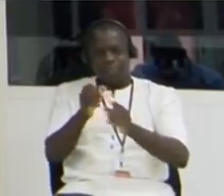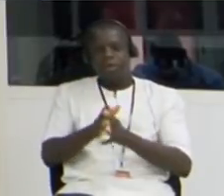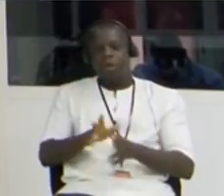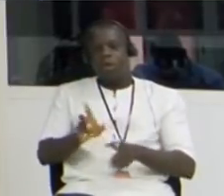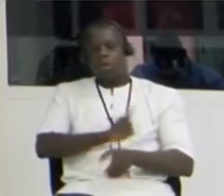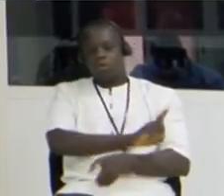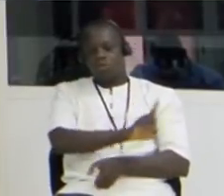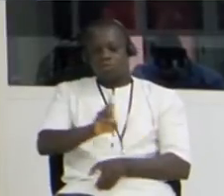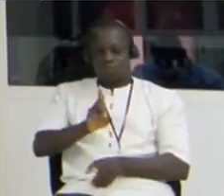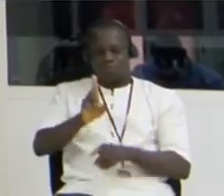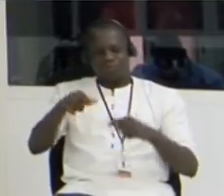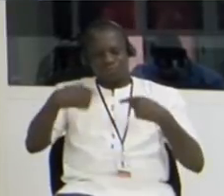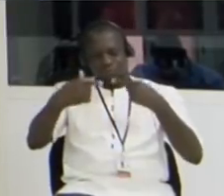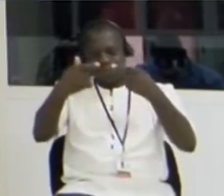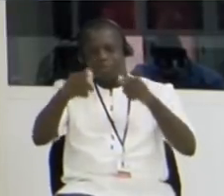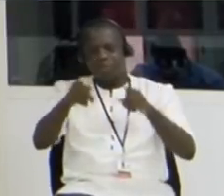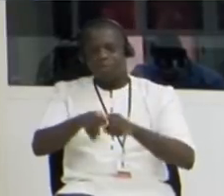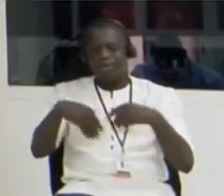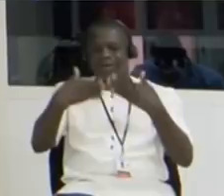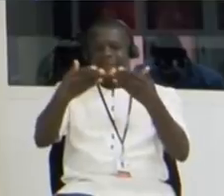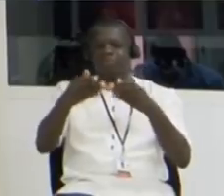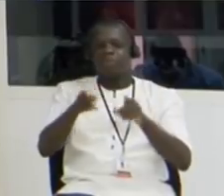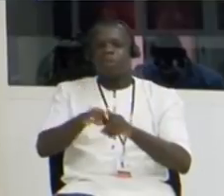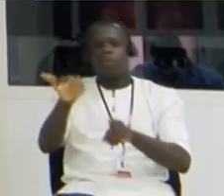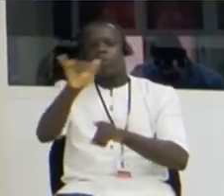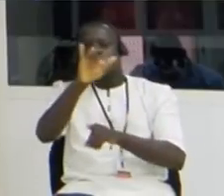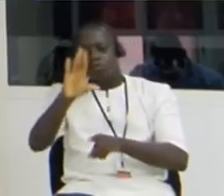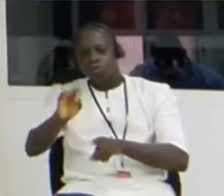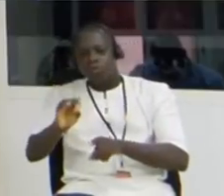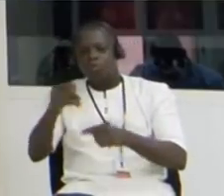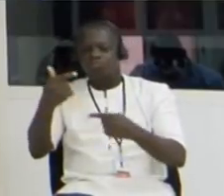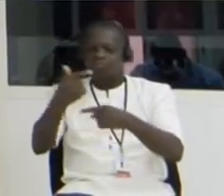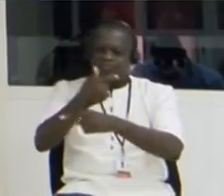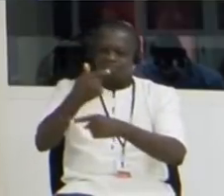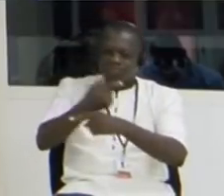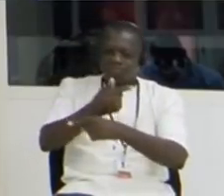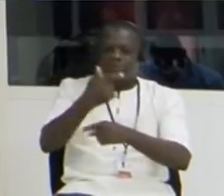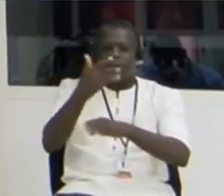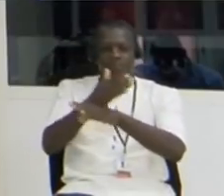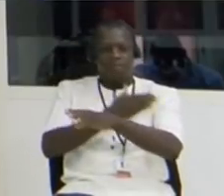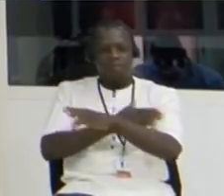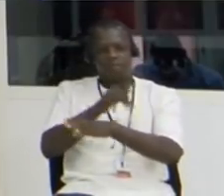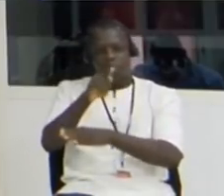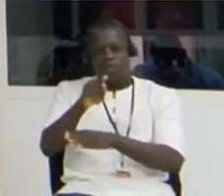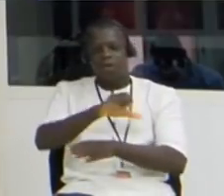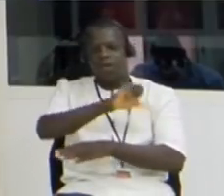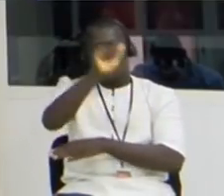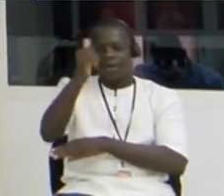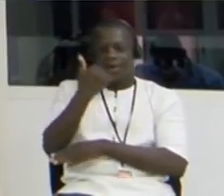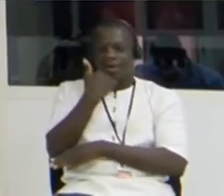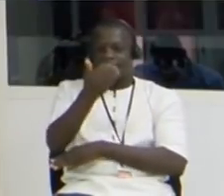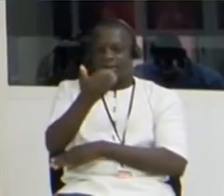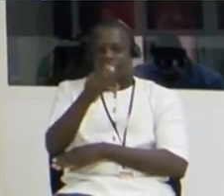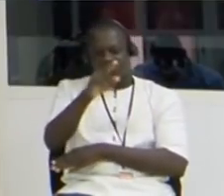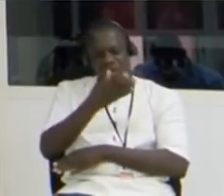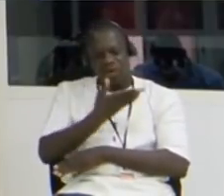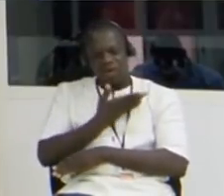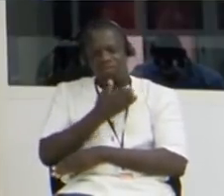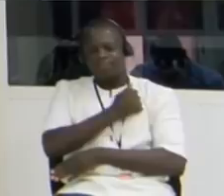We continue to bring our imperfections before you and to ask that you do have